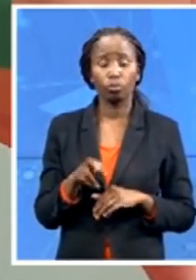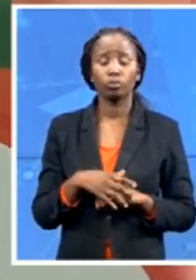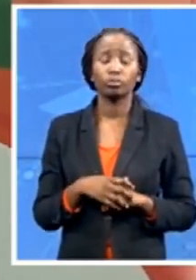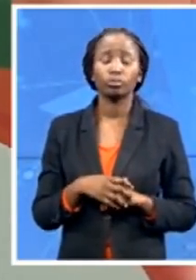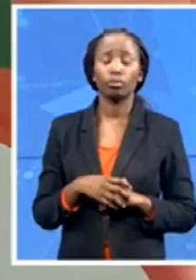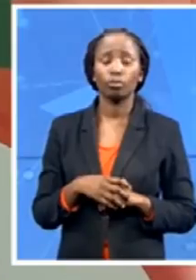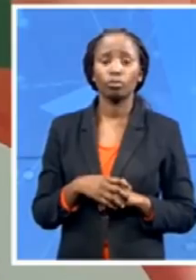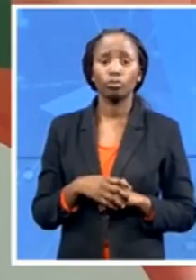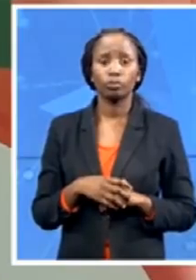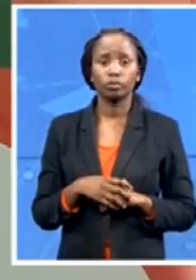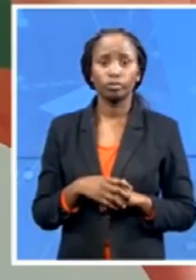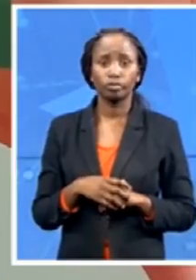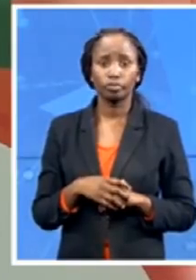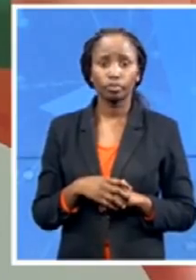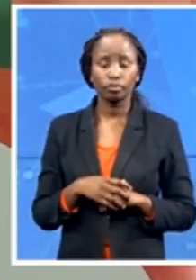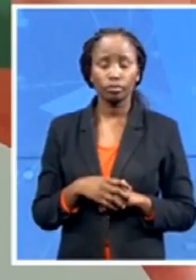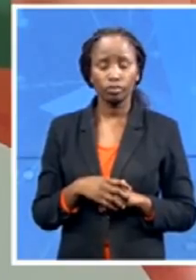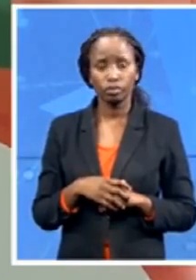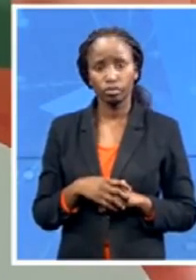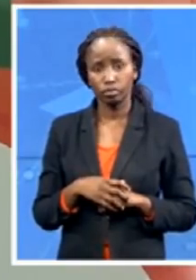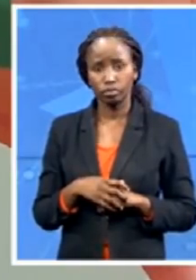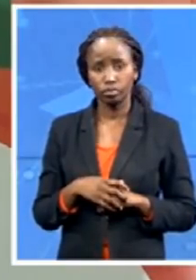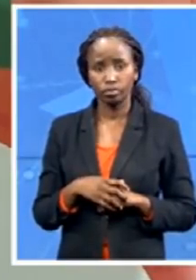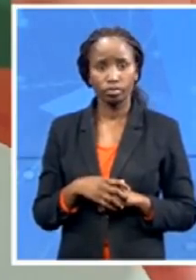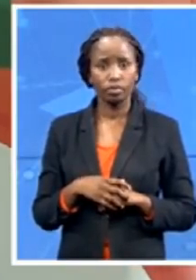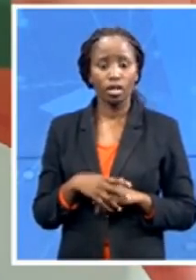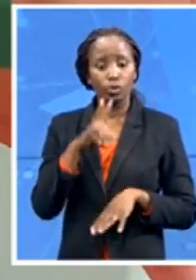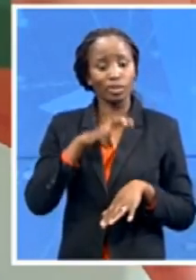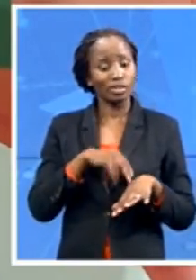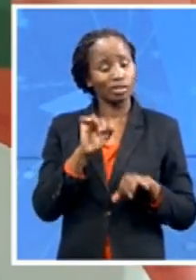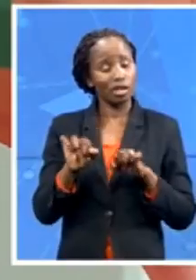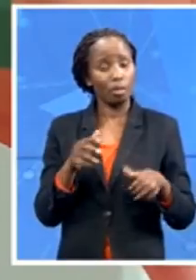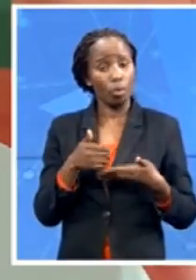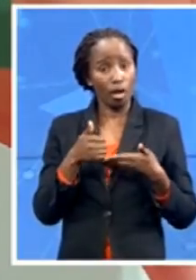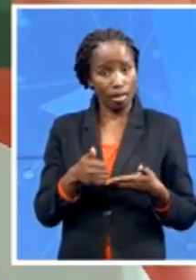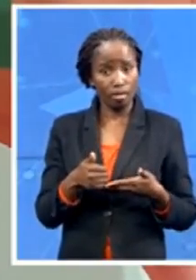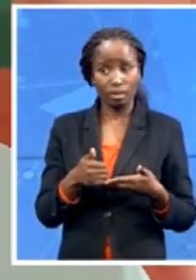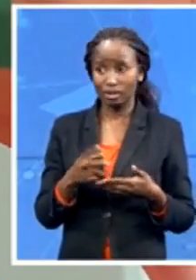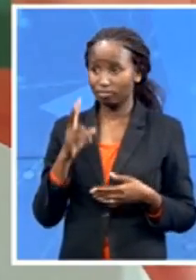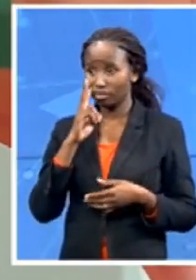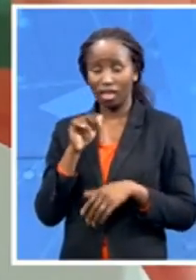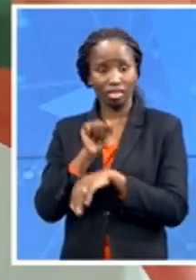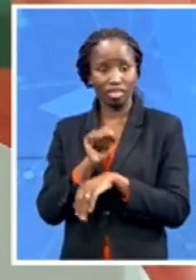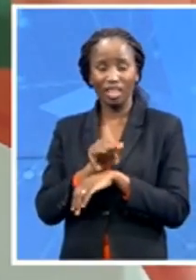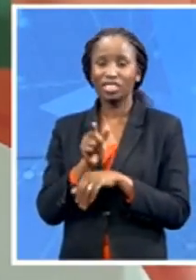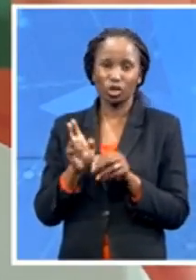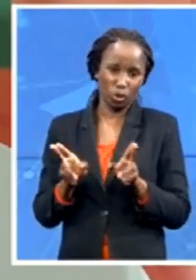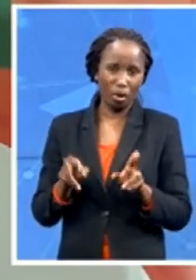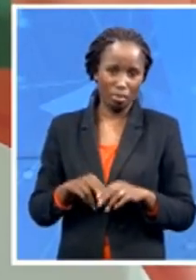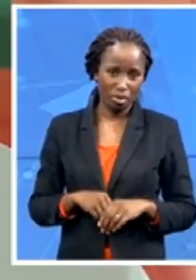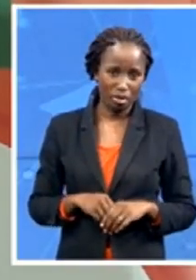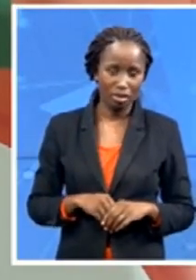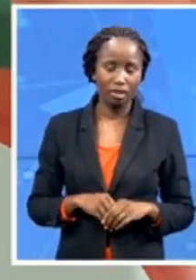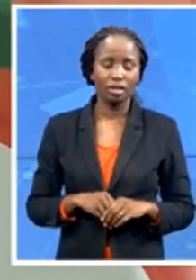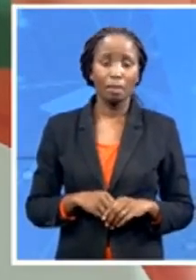or to tend to their needs, has become the norm. The most effective way to acquire government's attention these